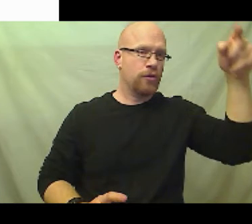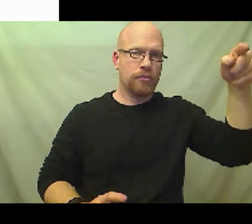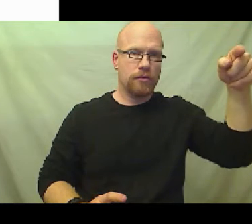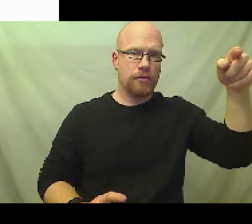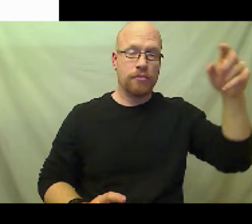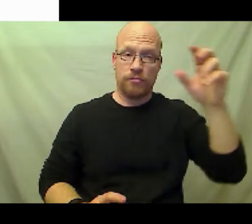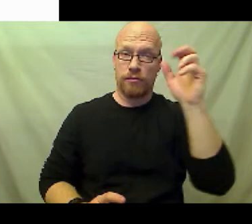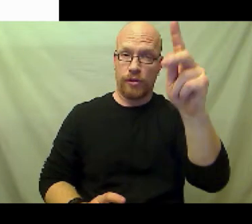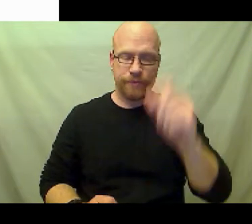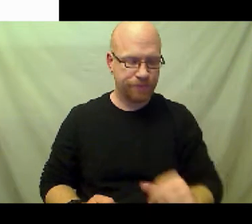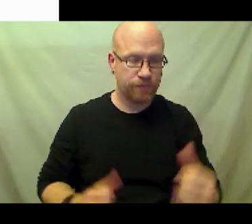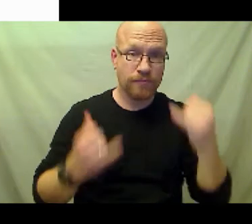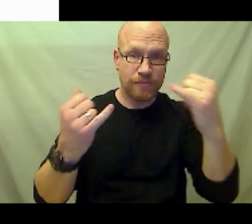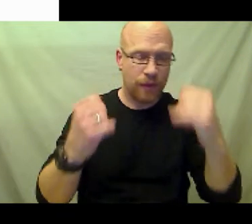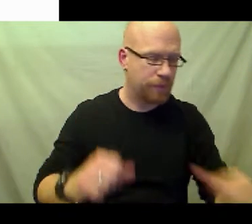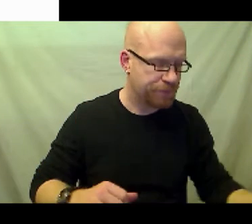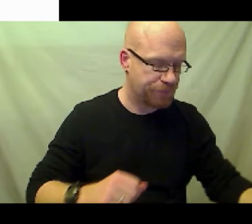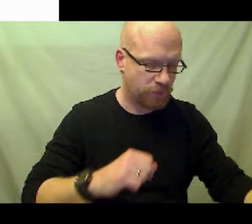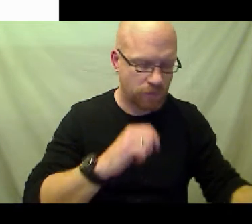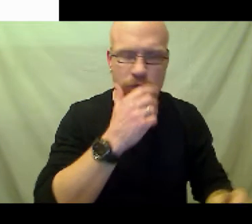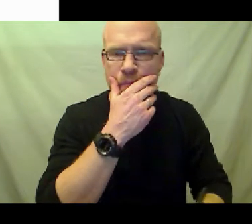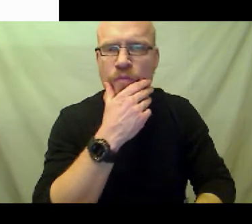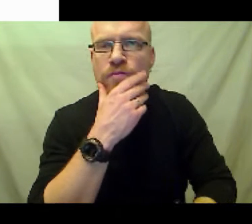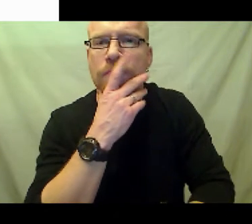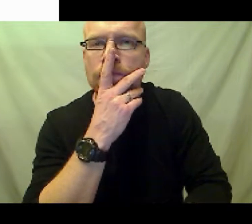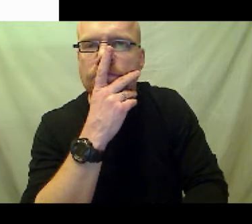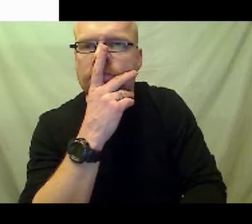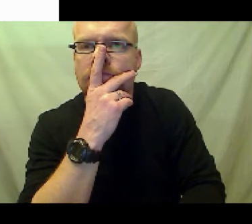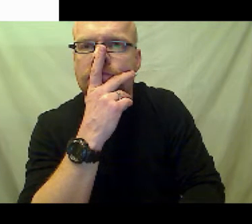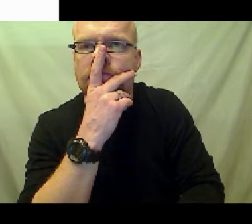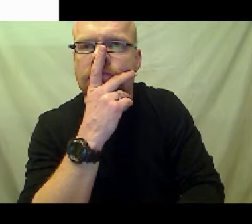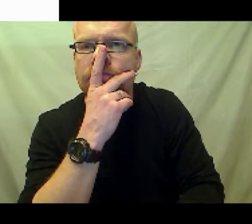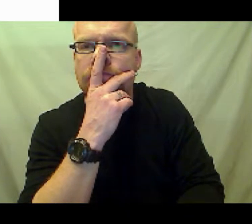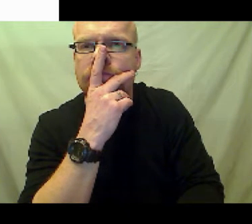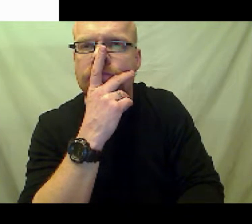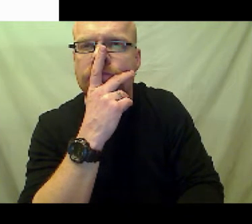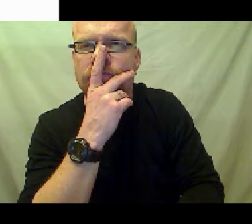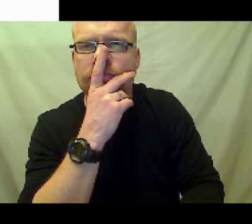something, the whole thing squared. Okay, watch.